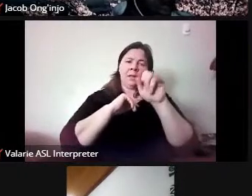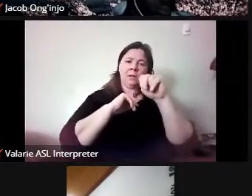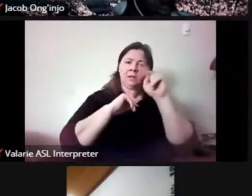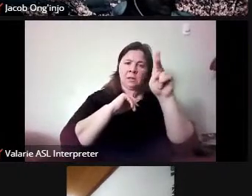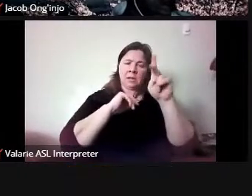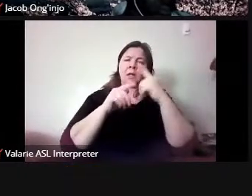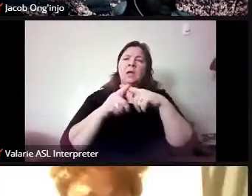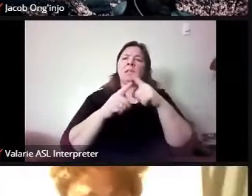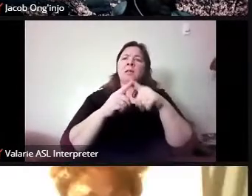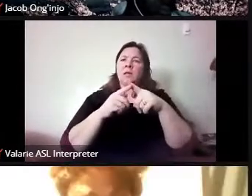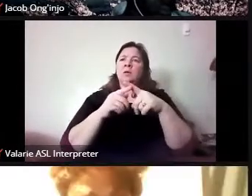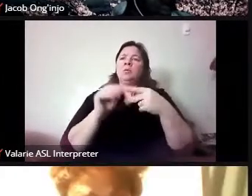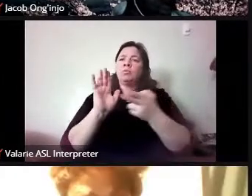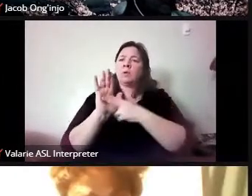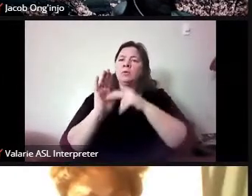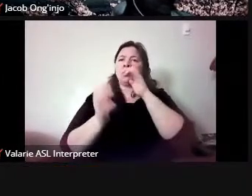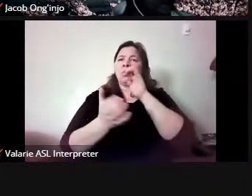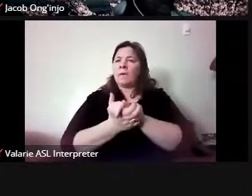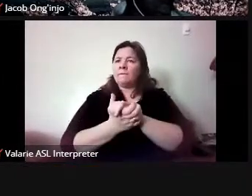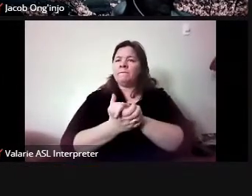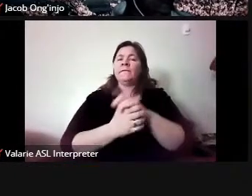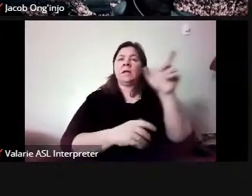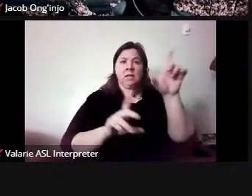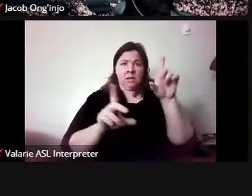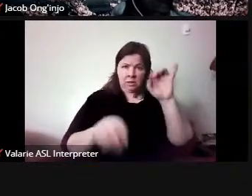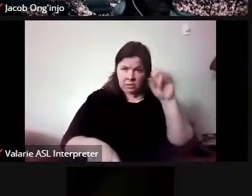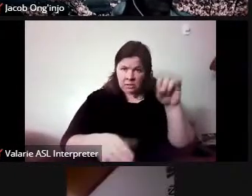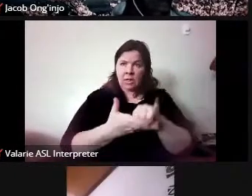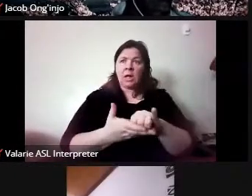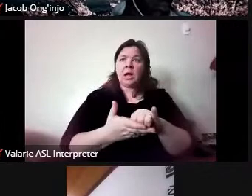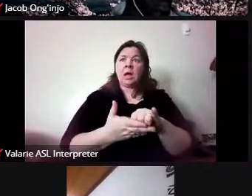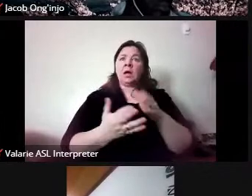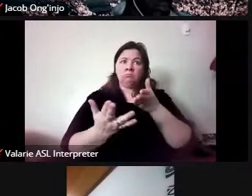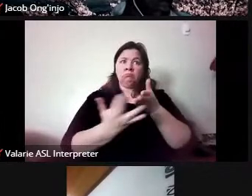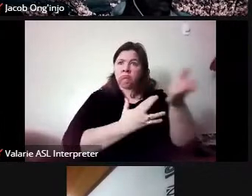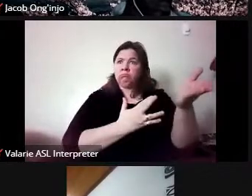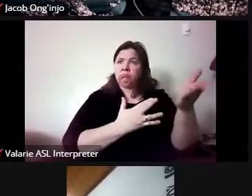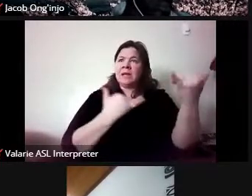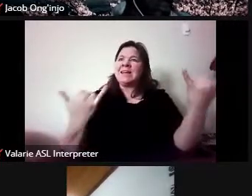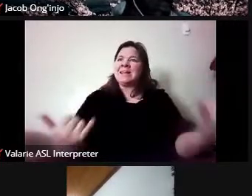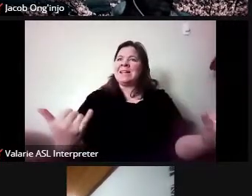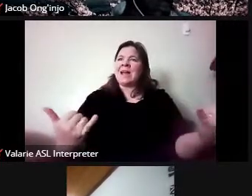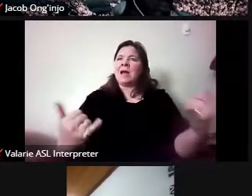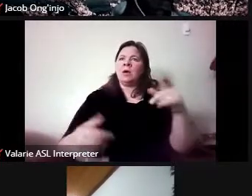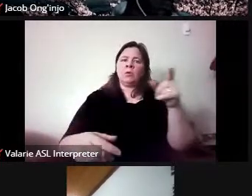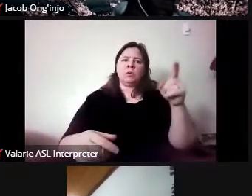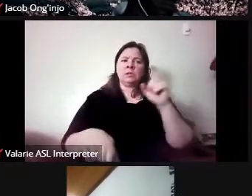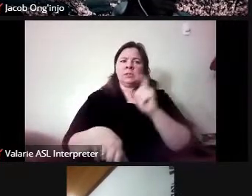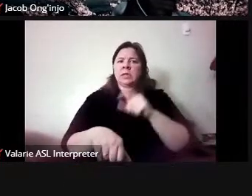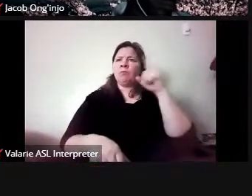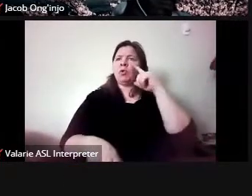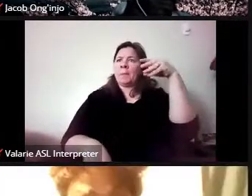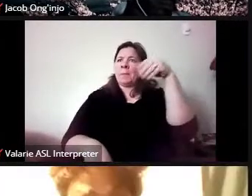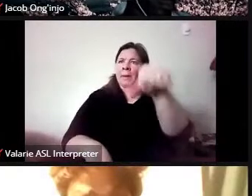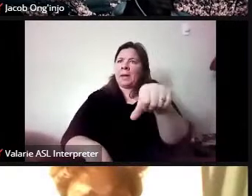and in order to register the wife. So he did that. It went through. But now it was time for him to